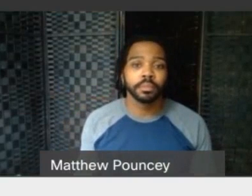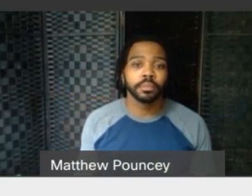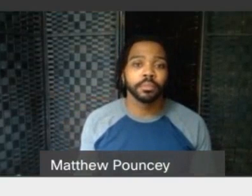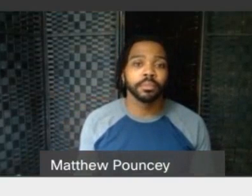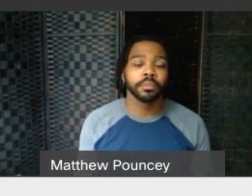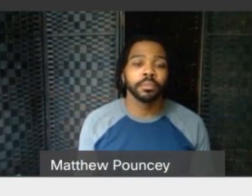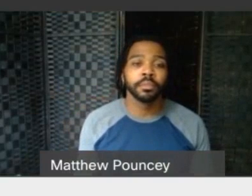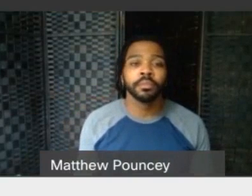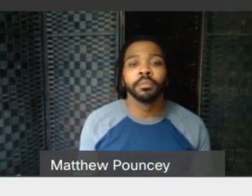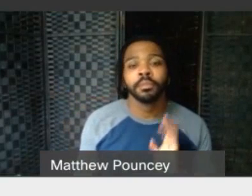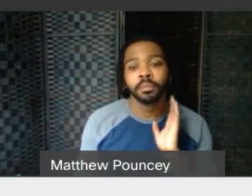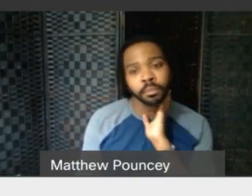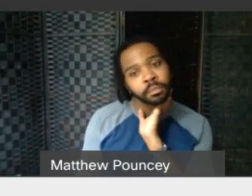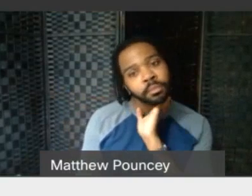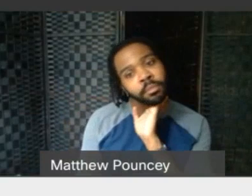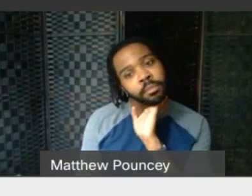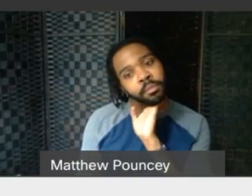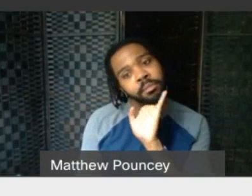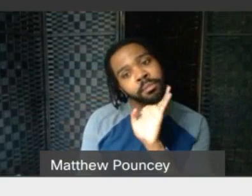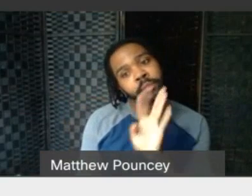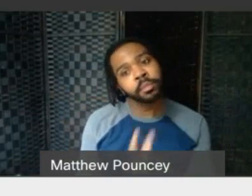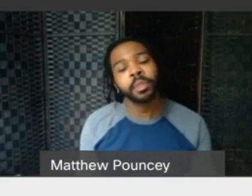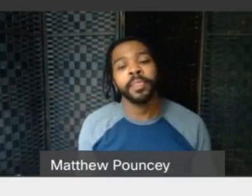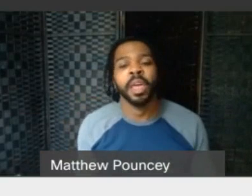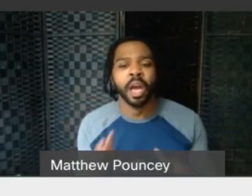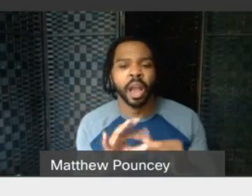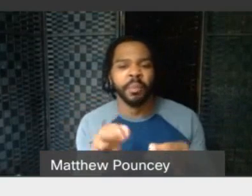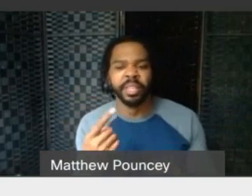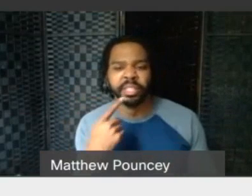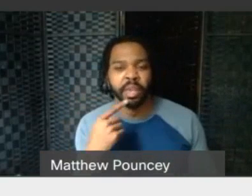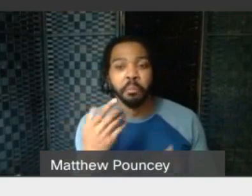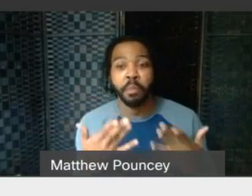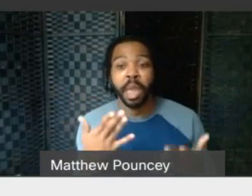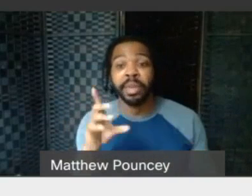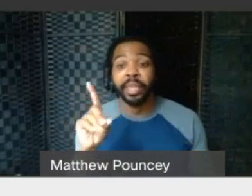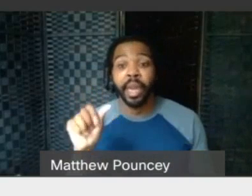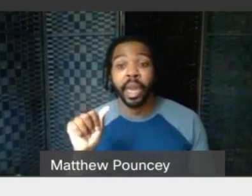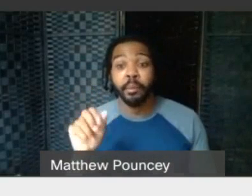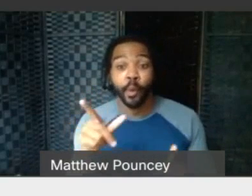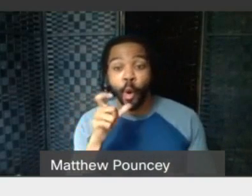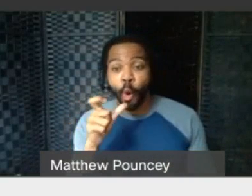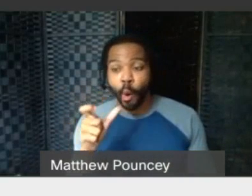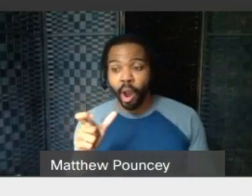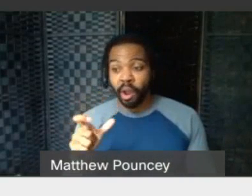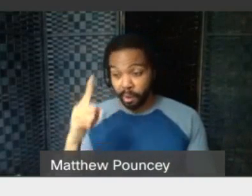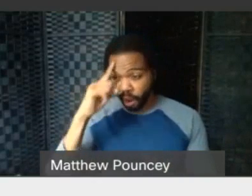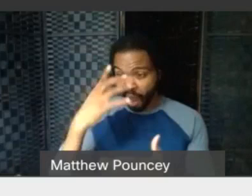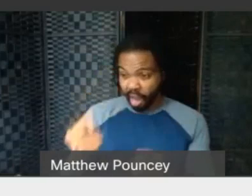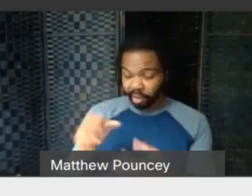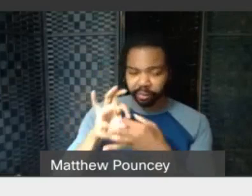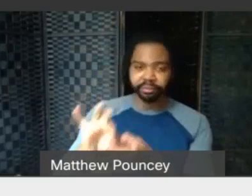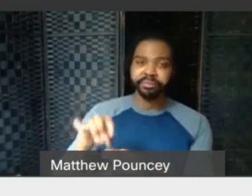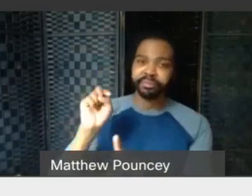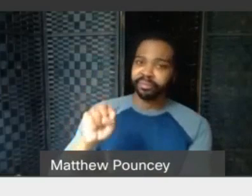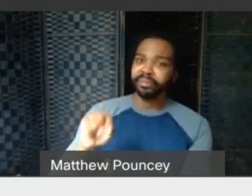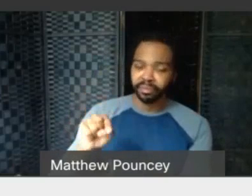There's been just a comment there may be DDA supported people for whom the question about mental health is relevant. So you